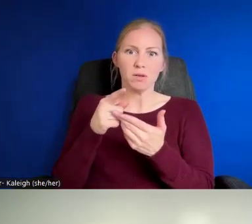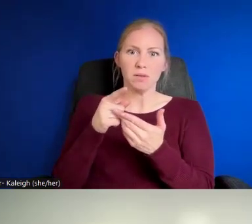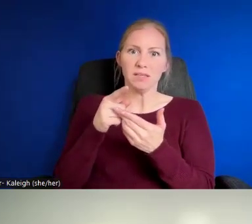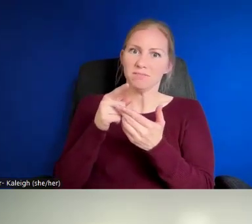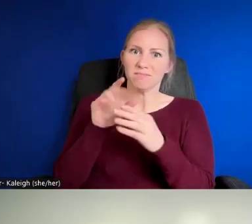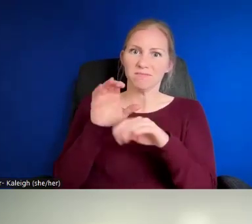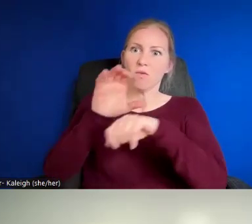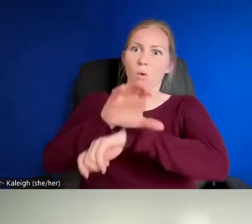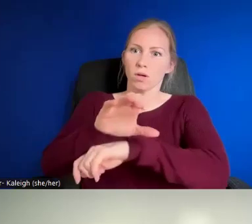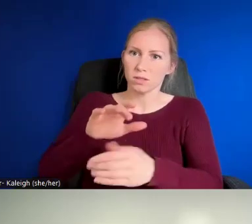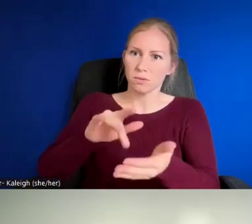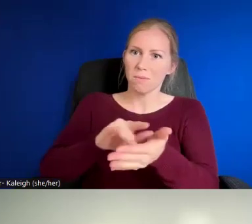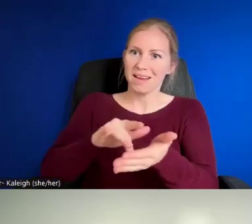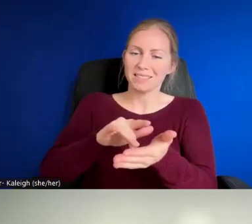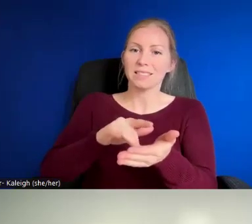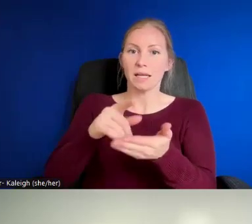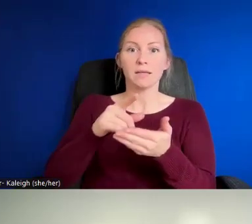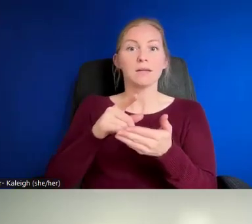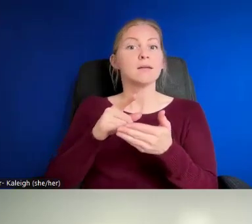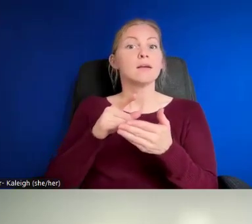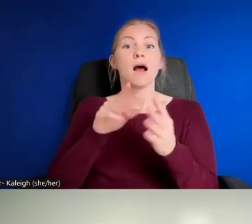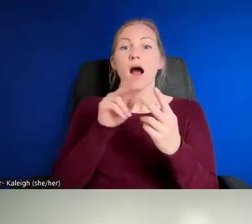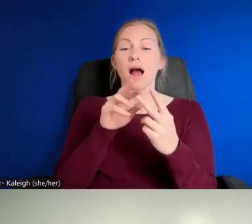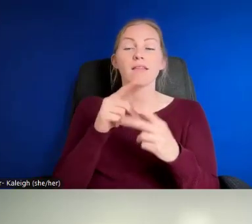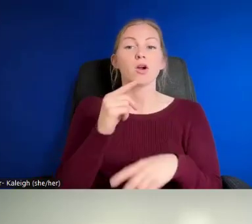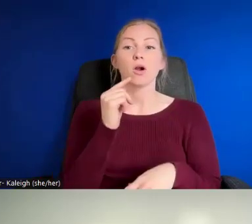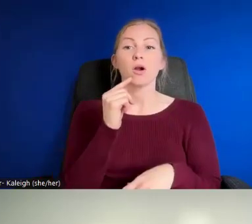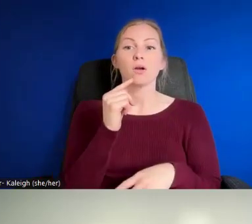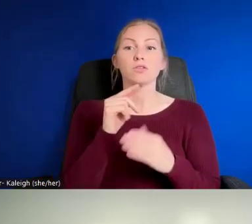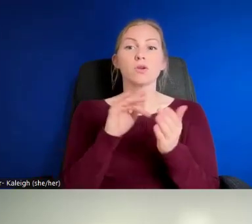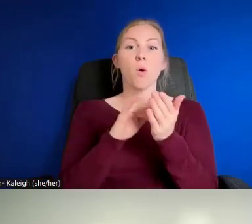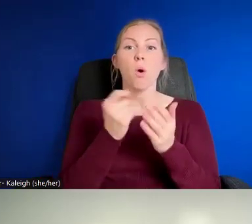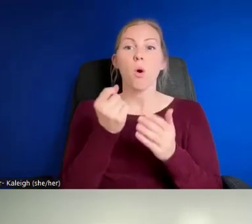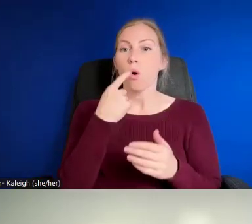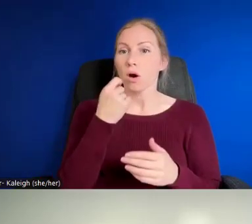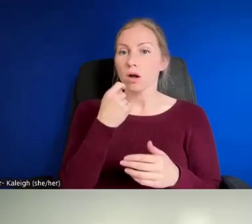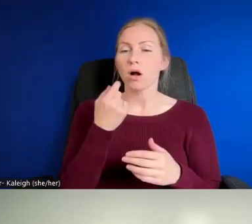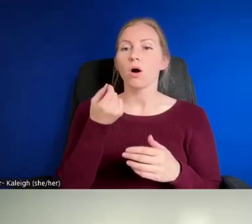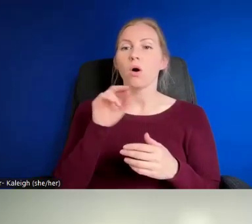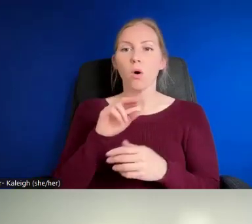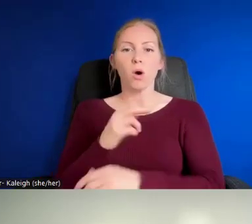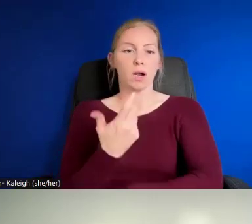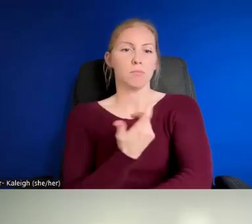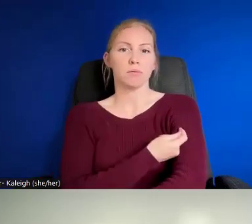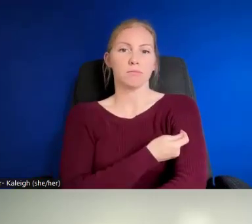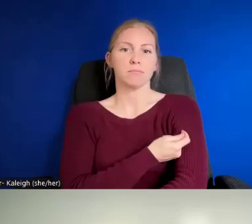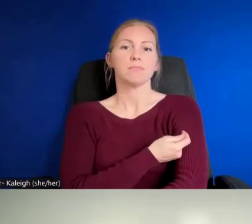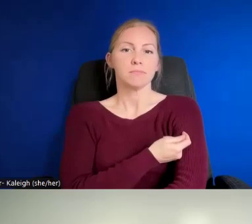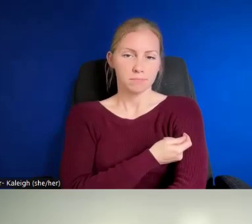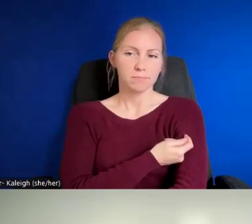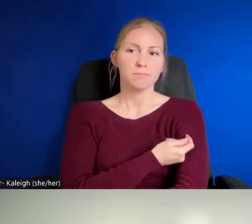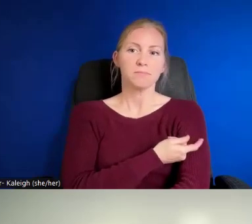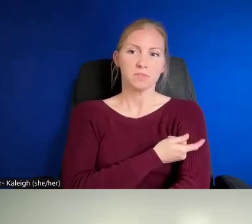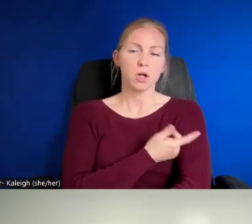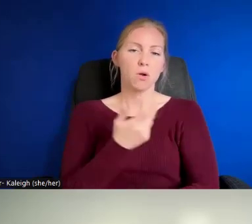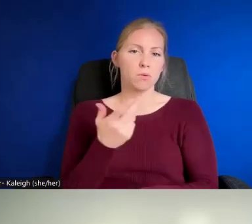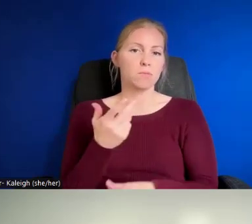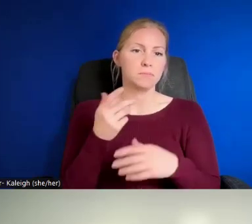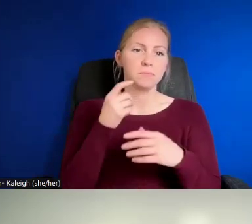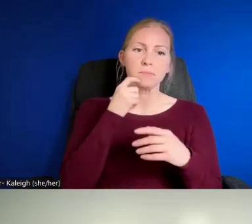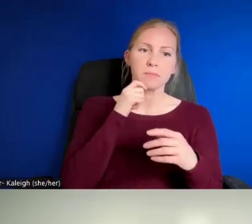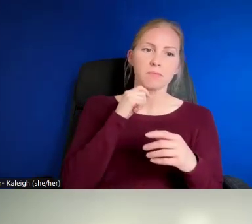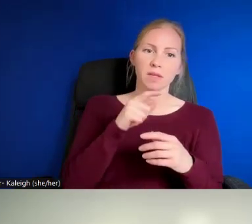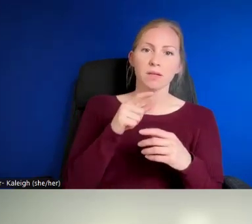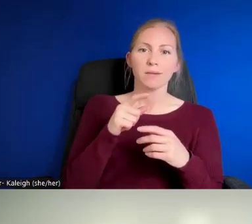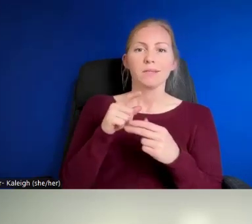medication, either through an oral medication or an intramuscular injection administered by